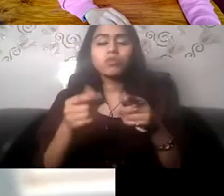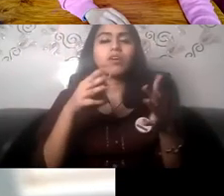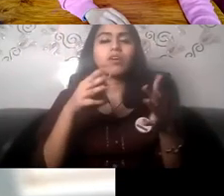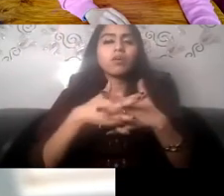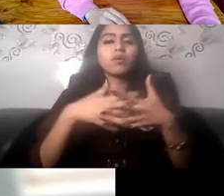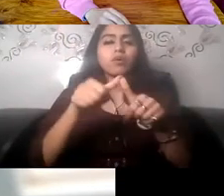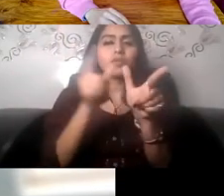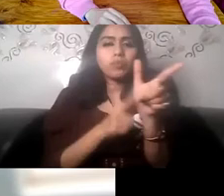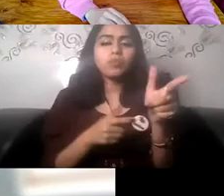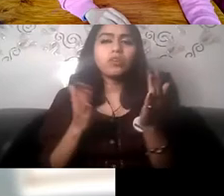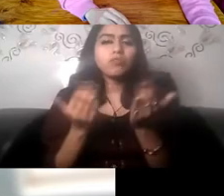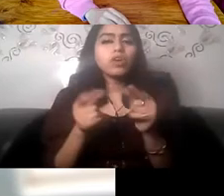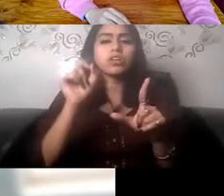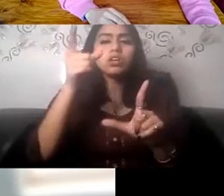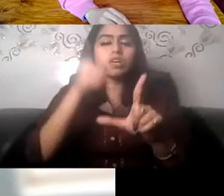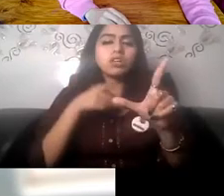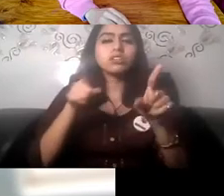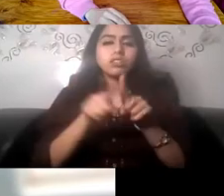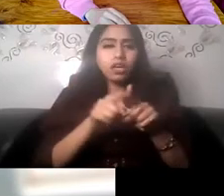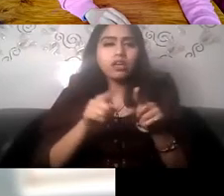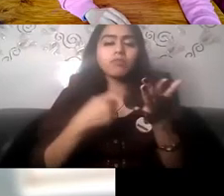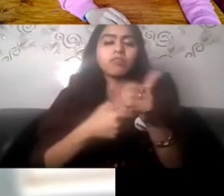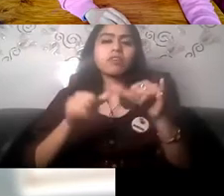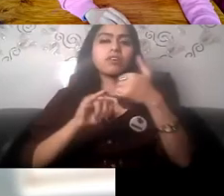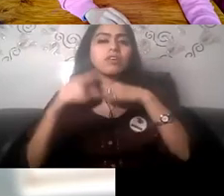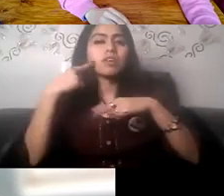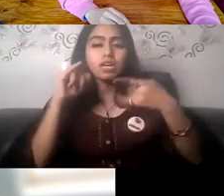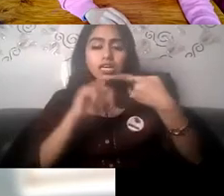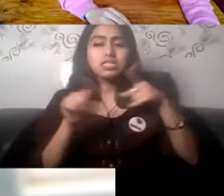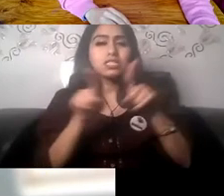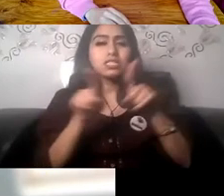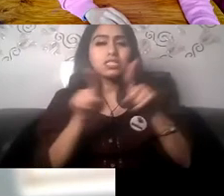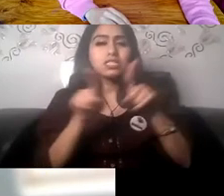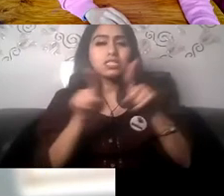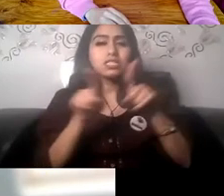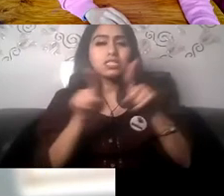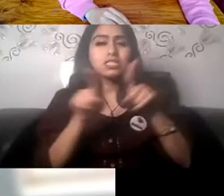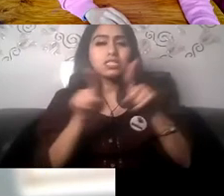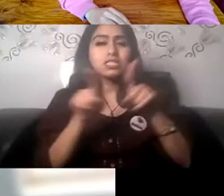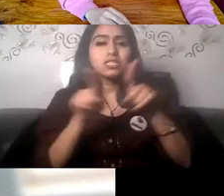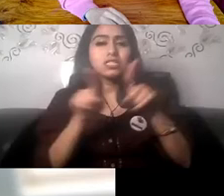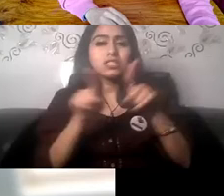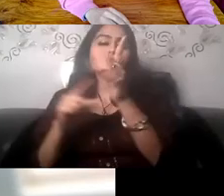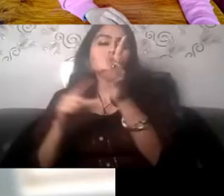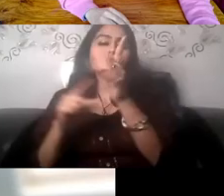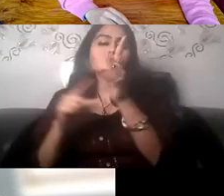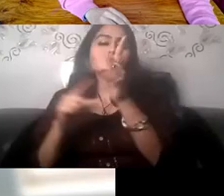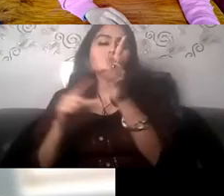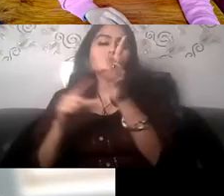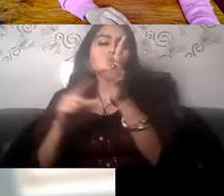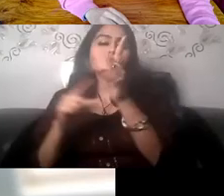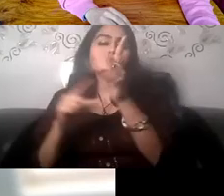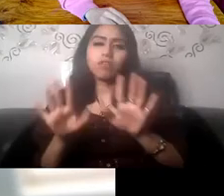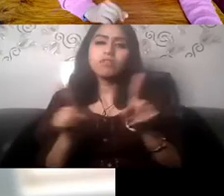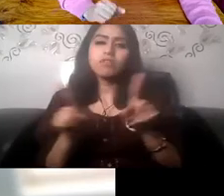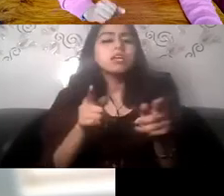last 10 years I've probably raised over 100,000 pounds just doing different events. So I